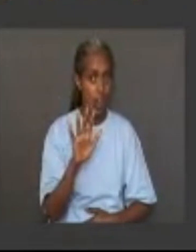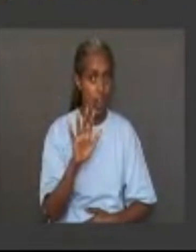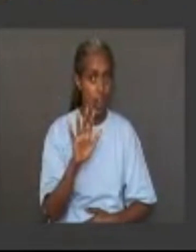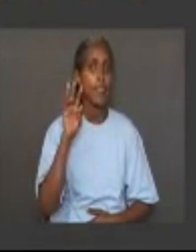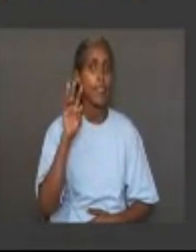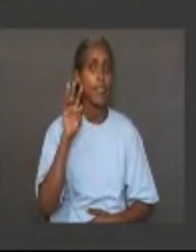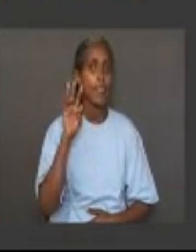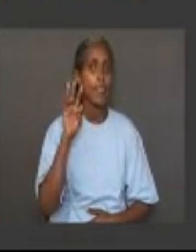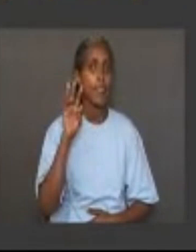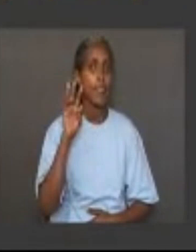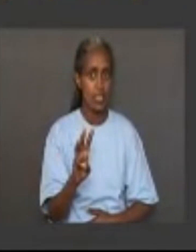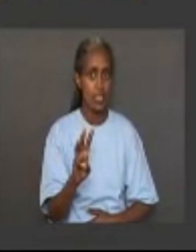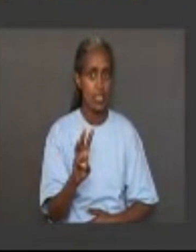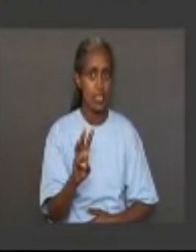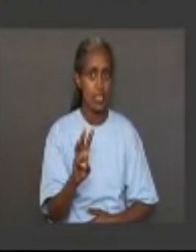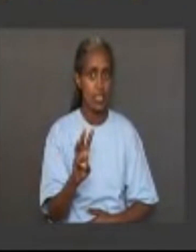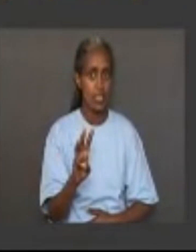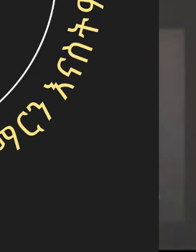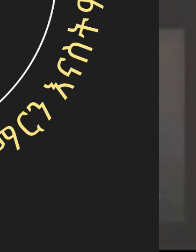6, 8.